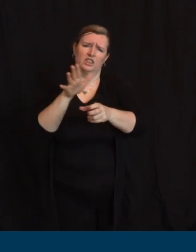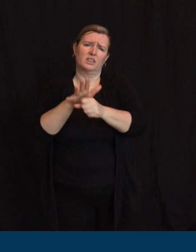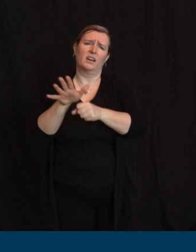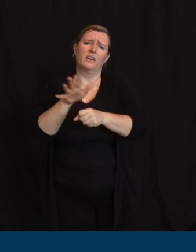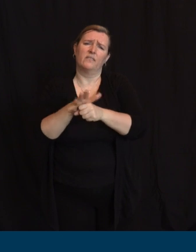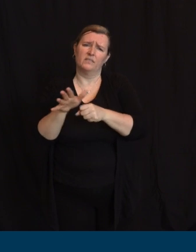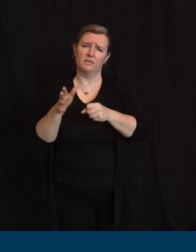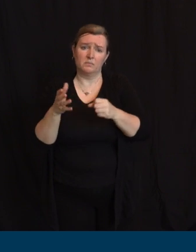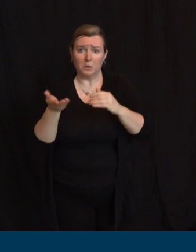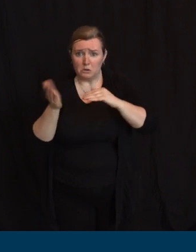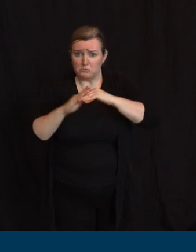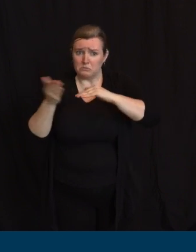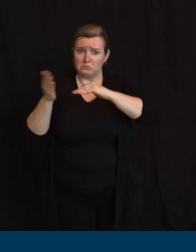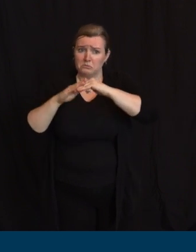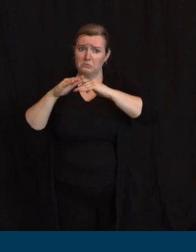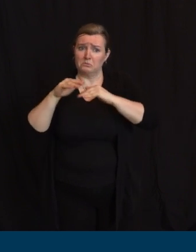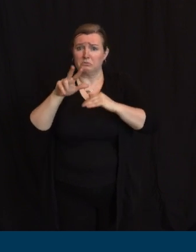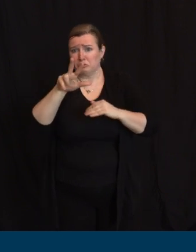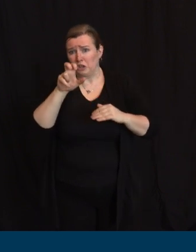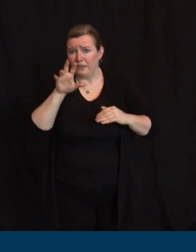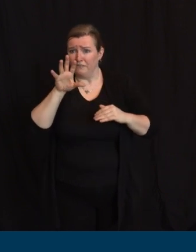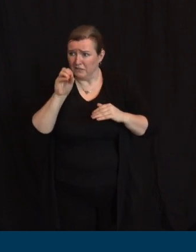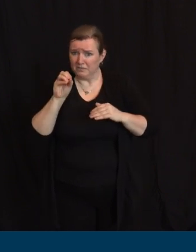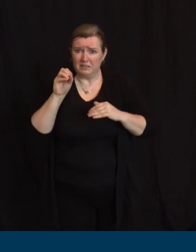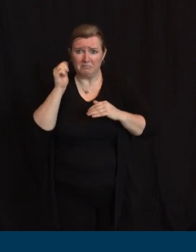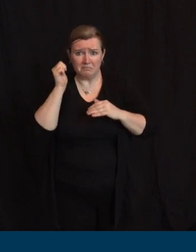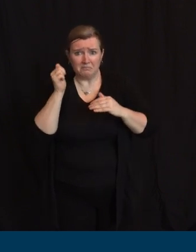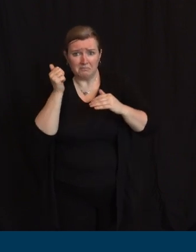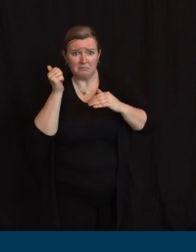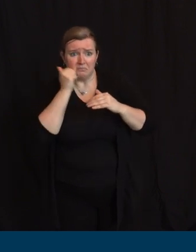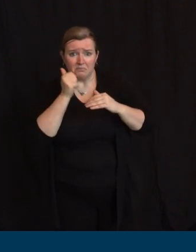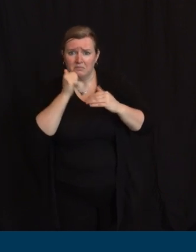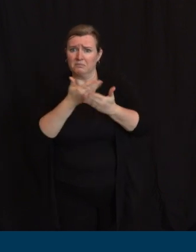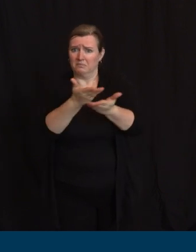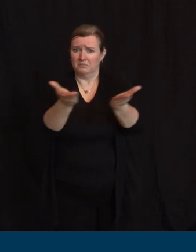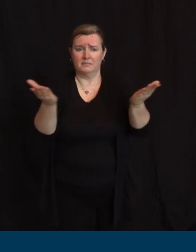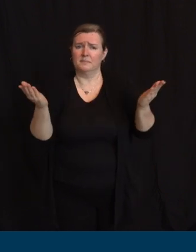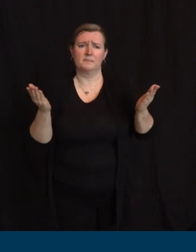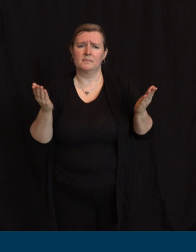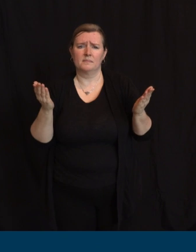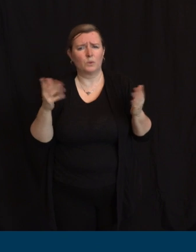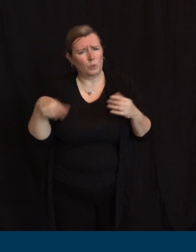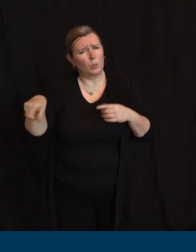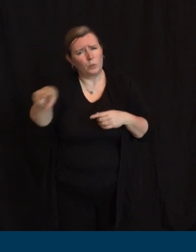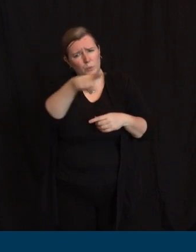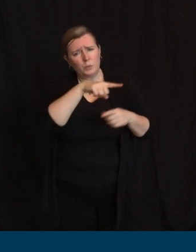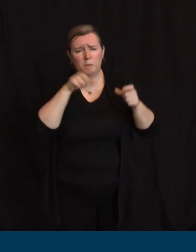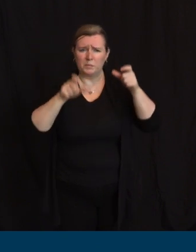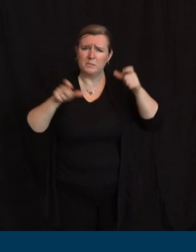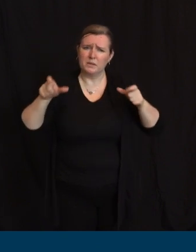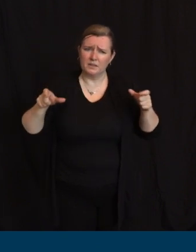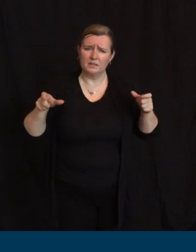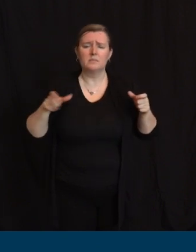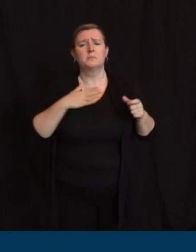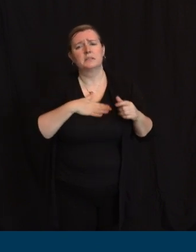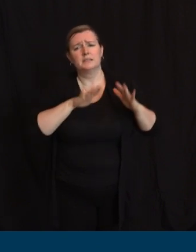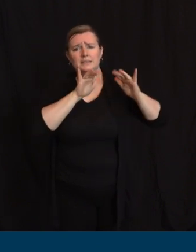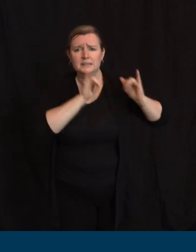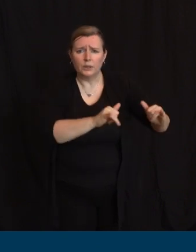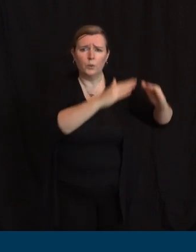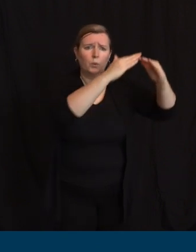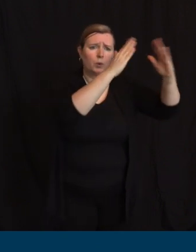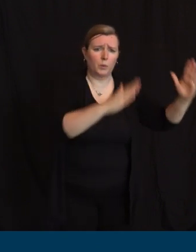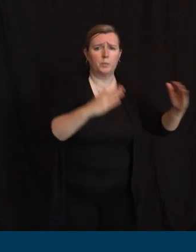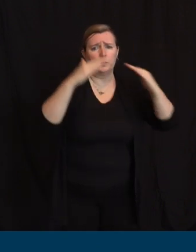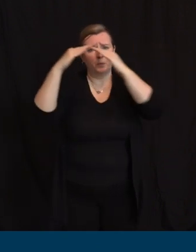depends on you and we maintaining our practice of social distancing, of staying at home.